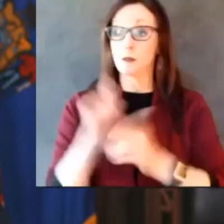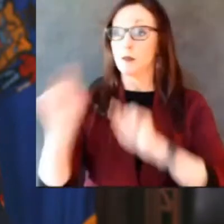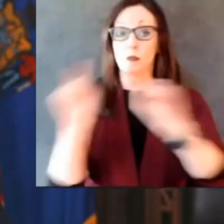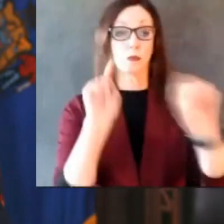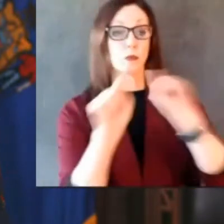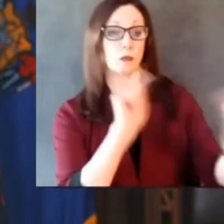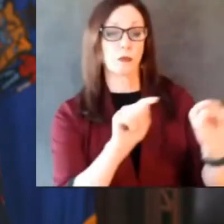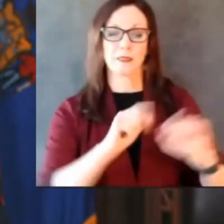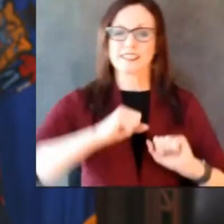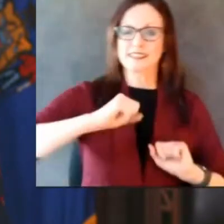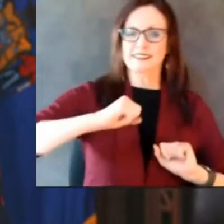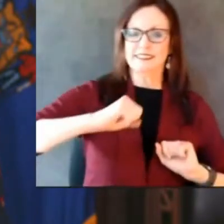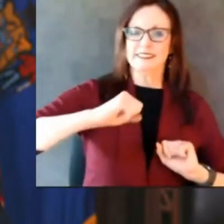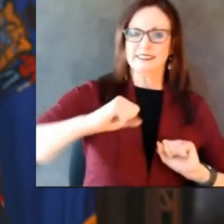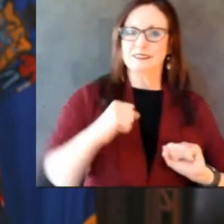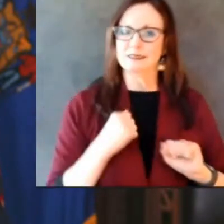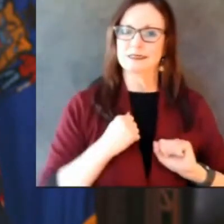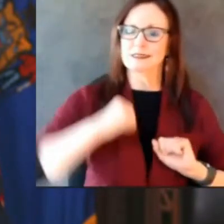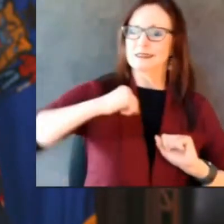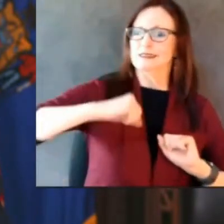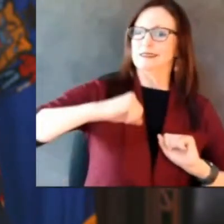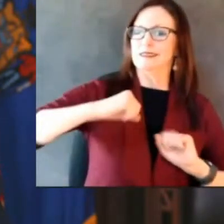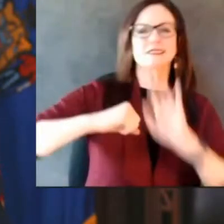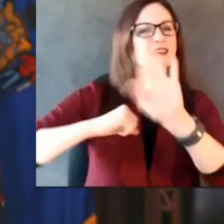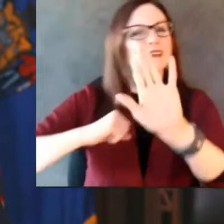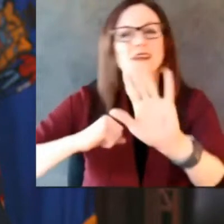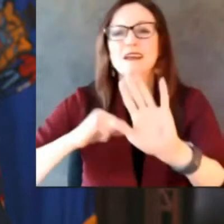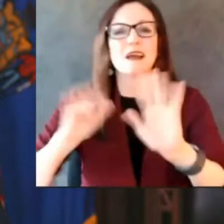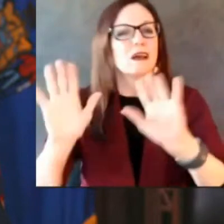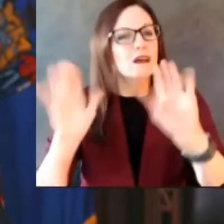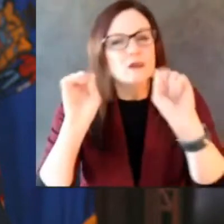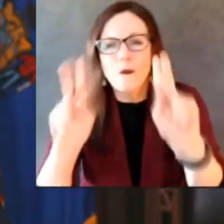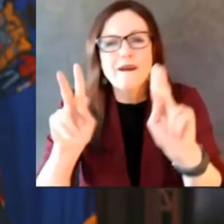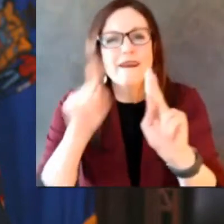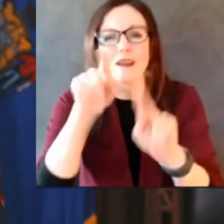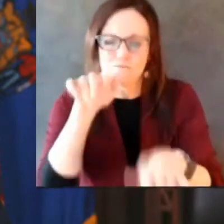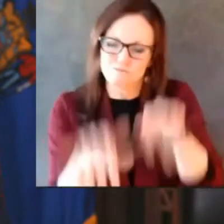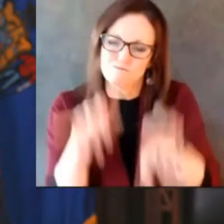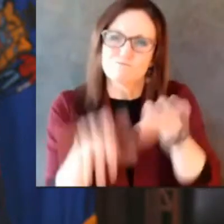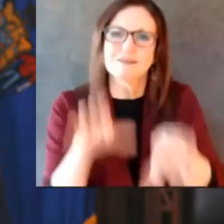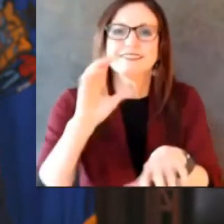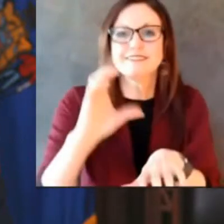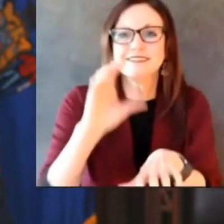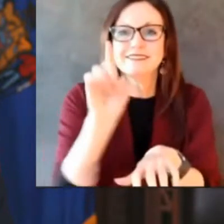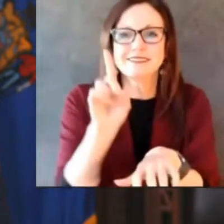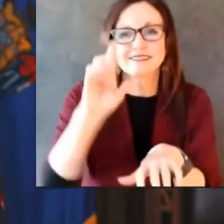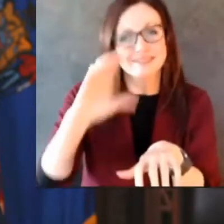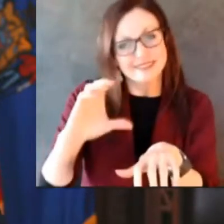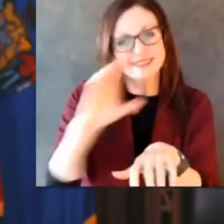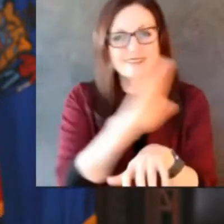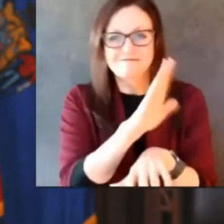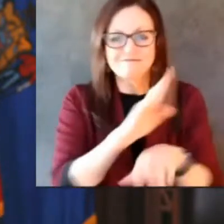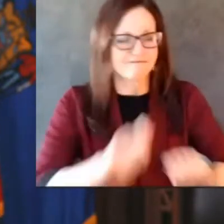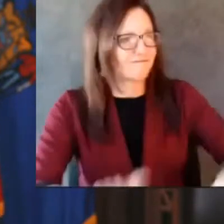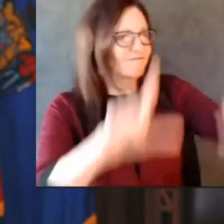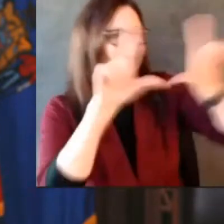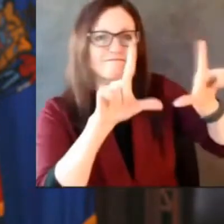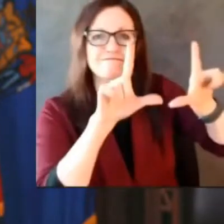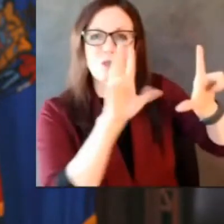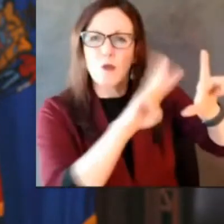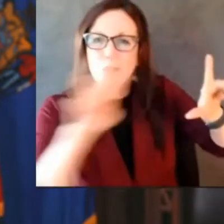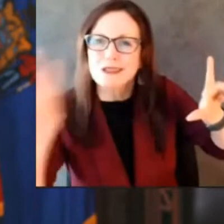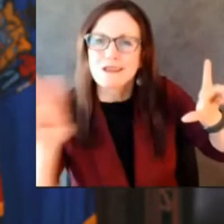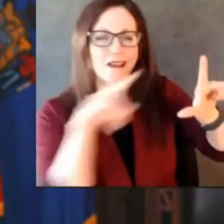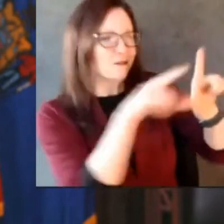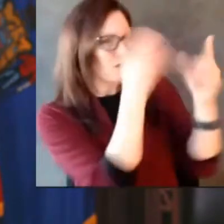effective these vaccines are, and then go get vaccinated. Even if you're young, even if you're healthy, even